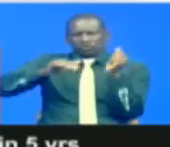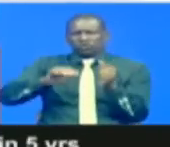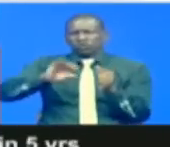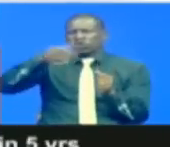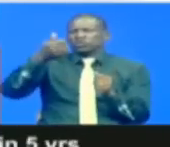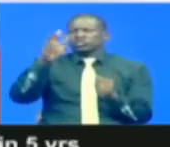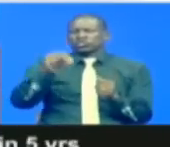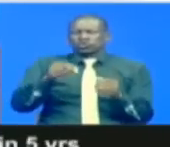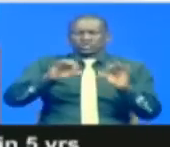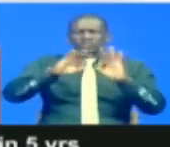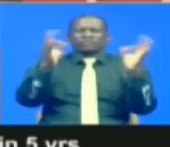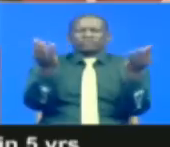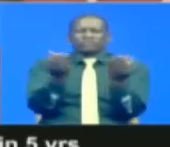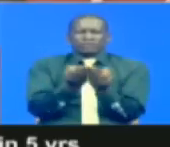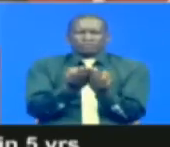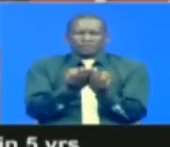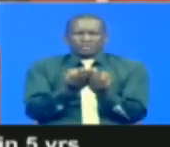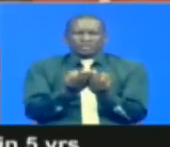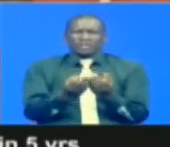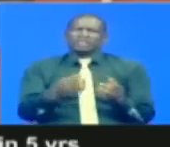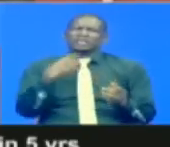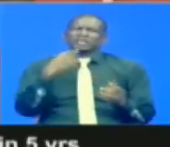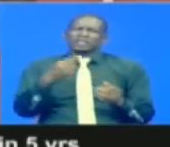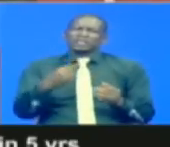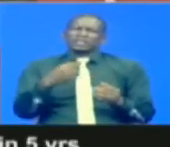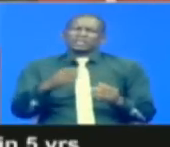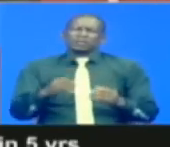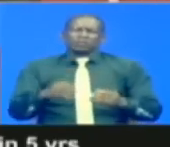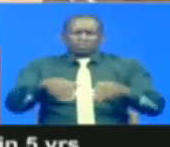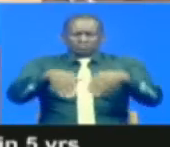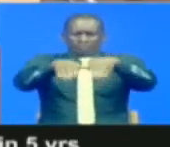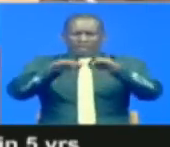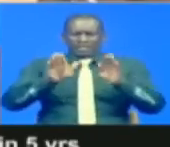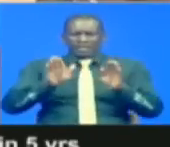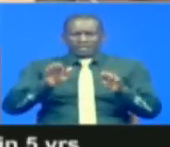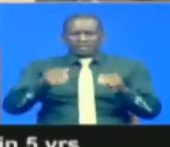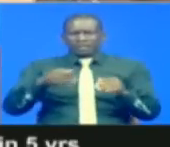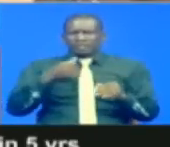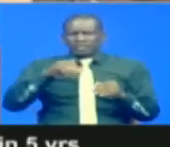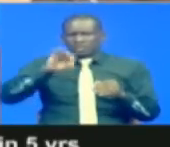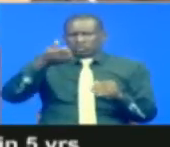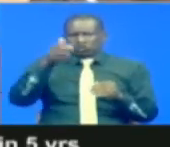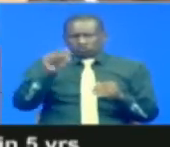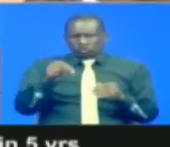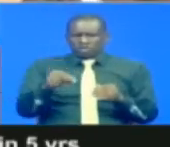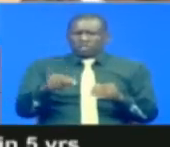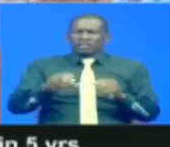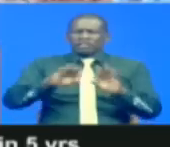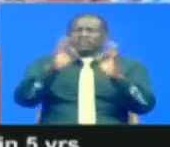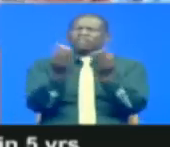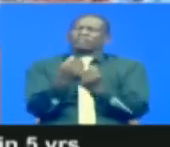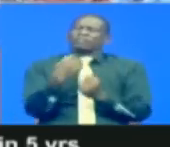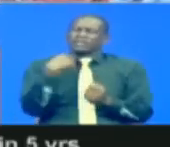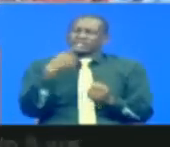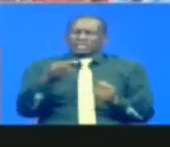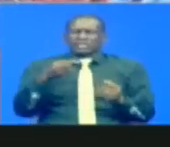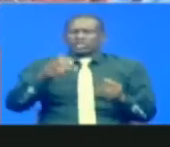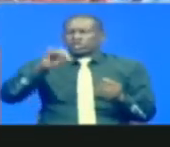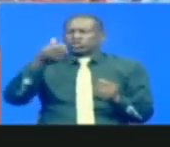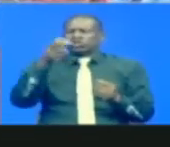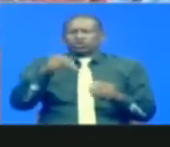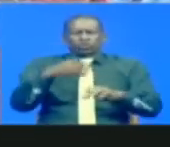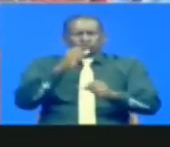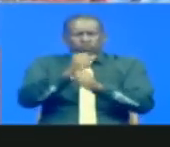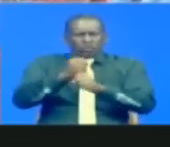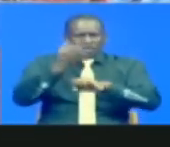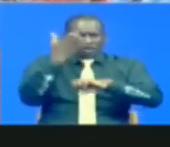Derito's family gave the deceased a hero's send-off. The family eulogized Derito as a hard-working man whose demise has